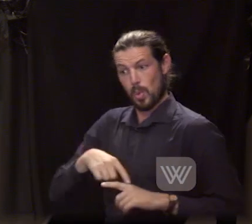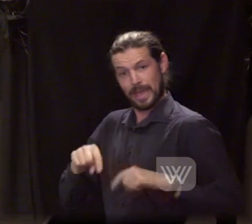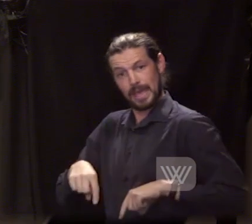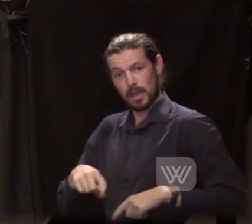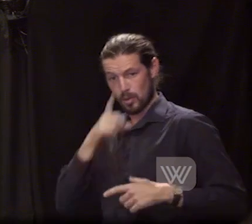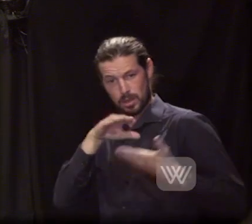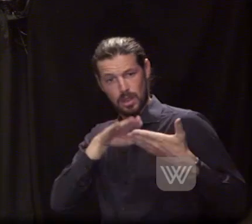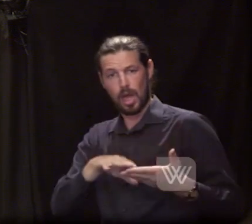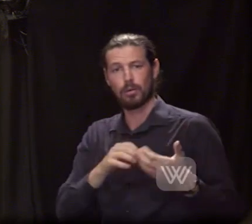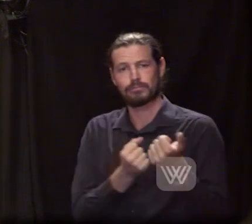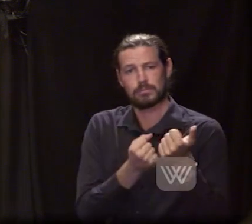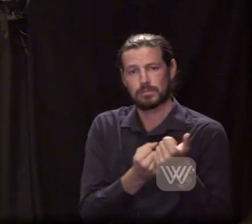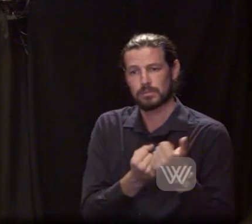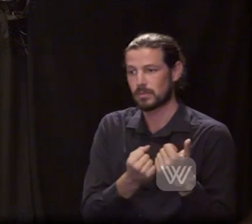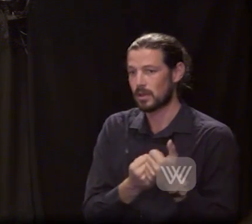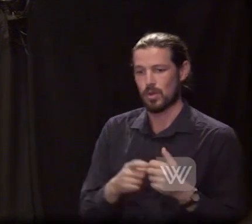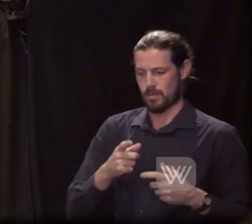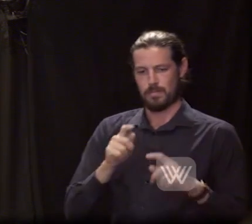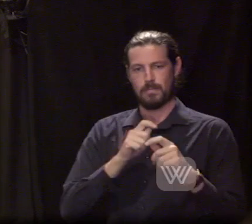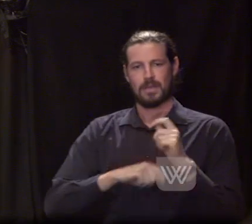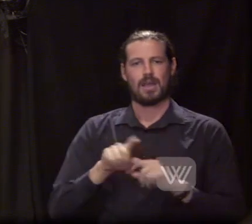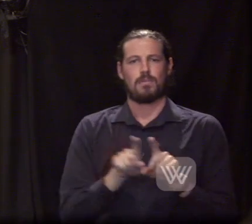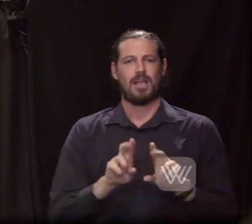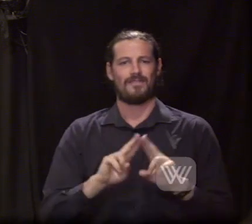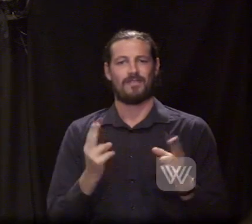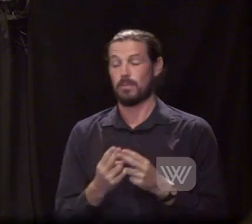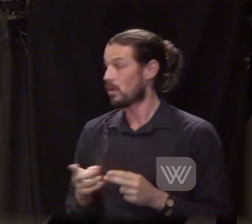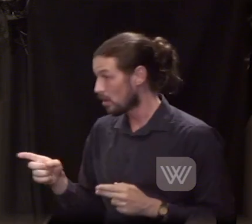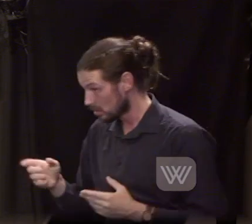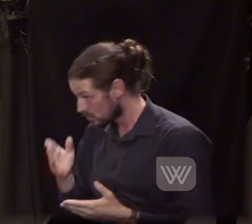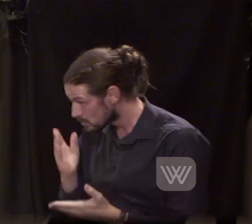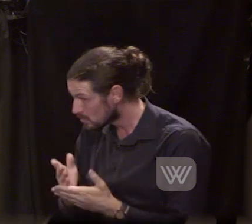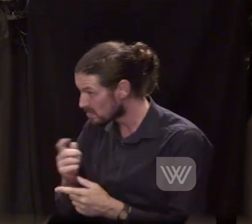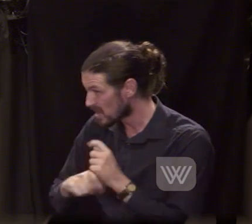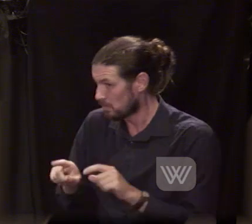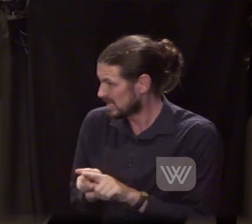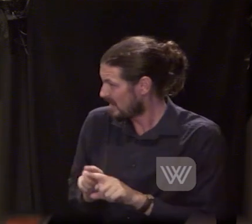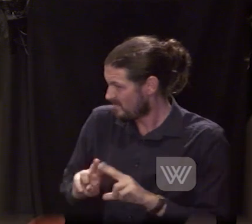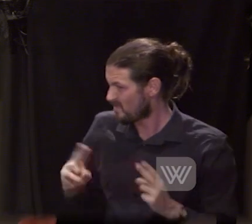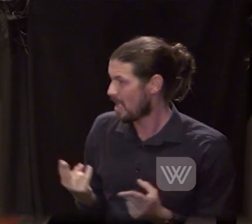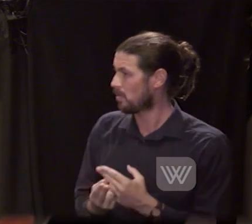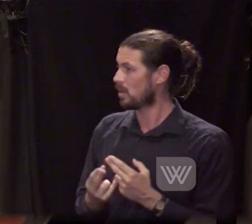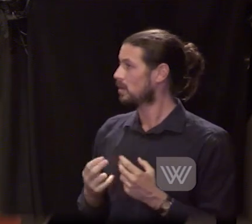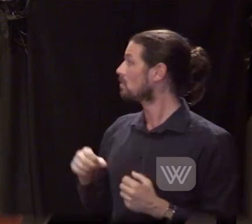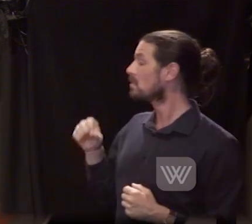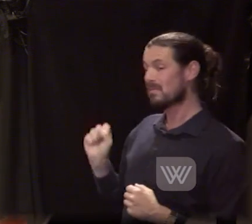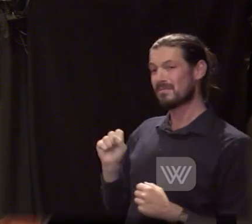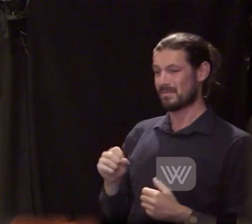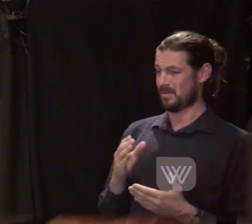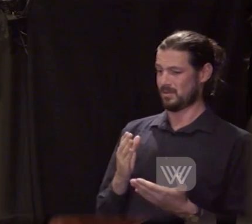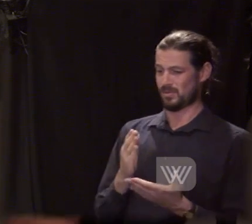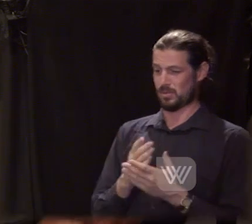you. So it really got that close? You really saw each other as family by the end? Yeah, so, we only had 6 people,